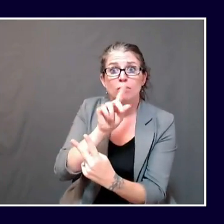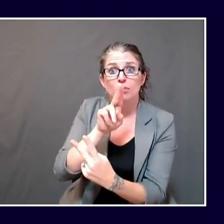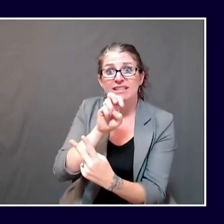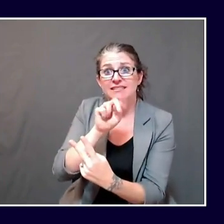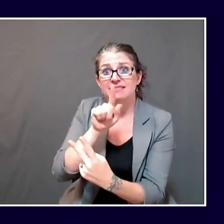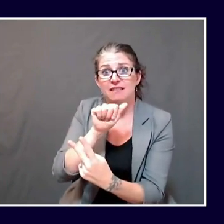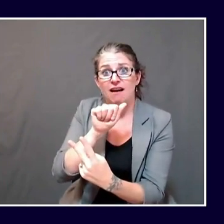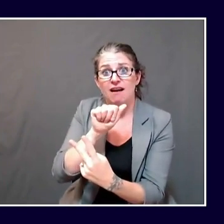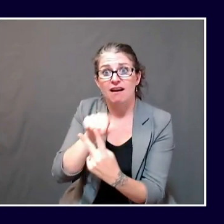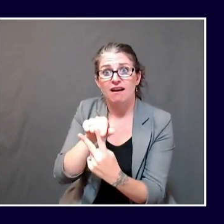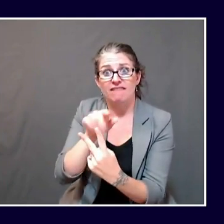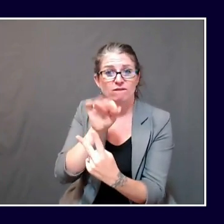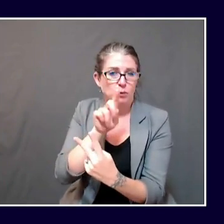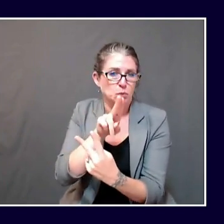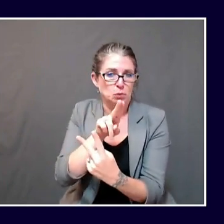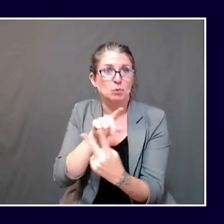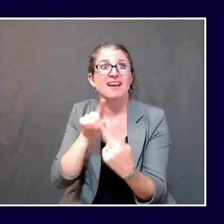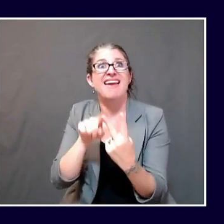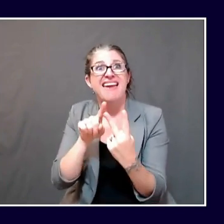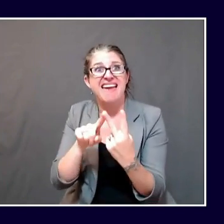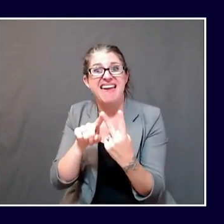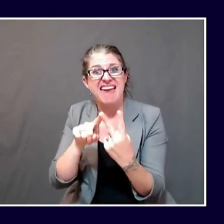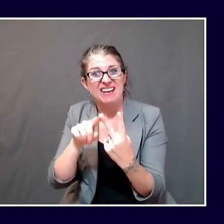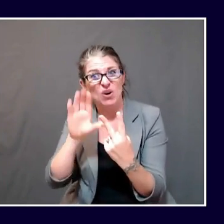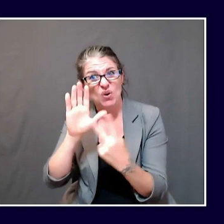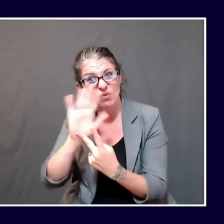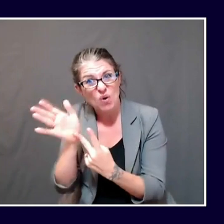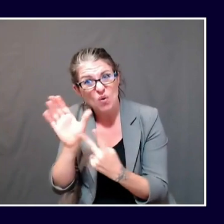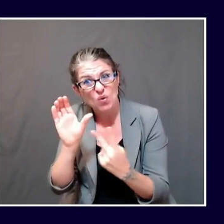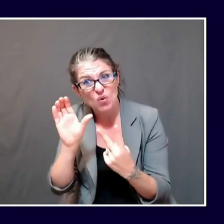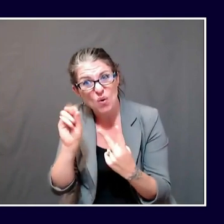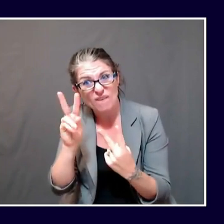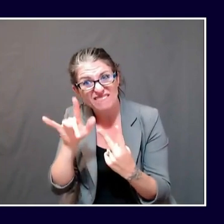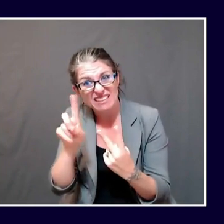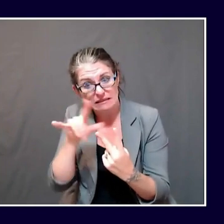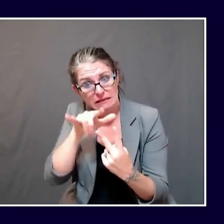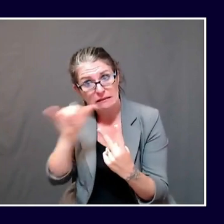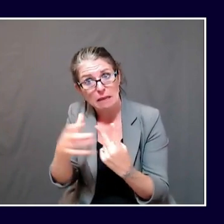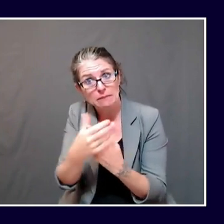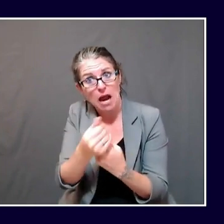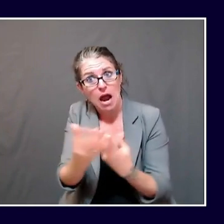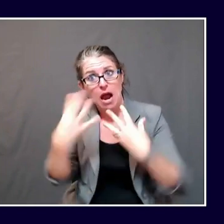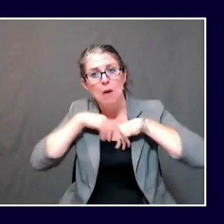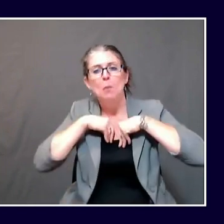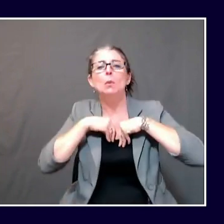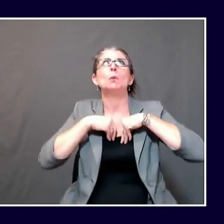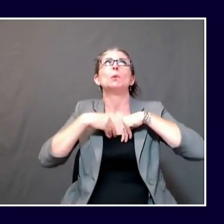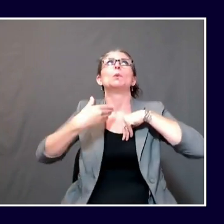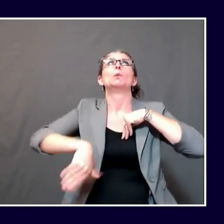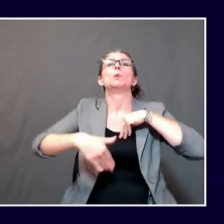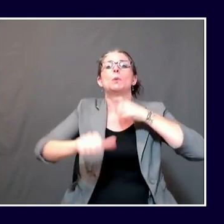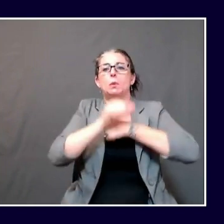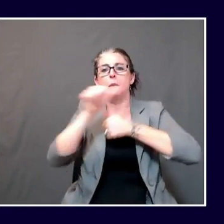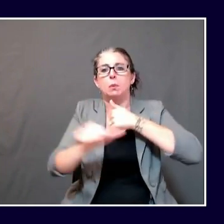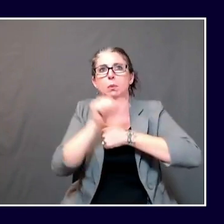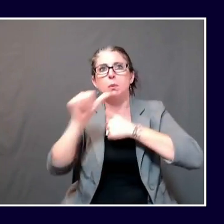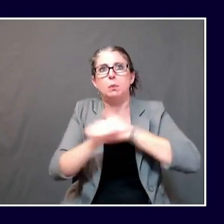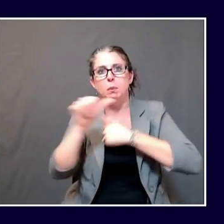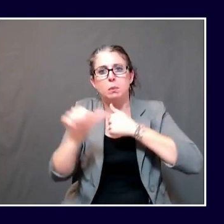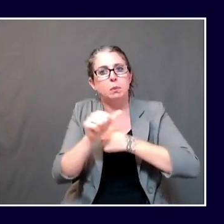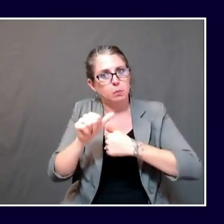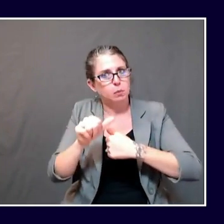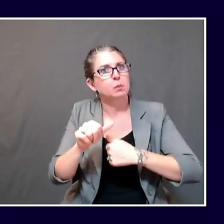possibility that we could be grappling with both poses extra challenges, not just to healthcare providers, but to all of